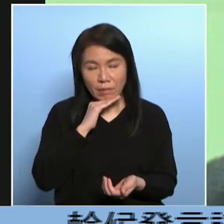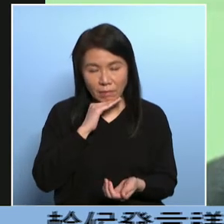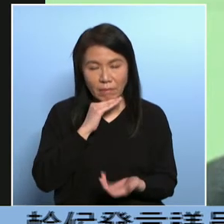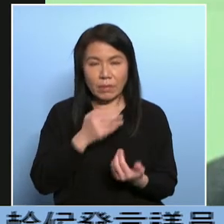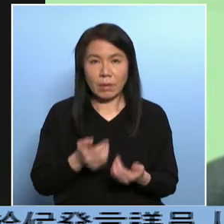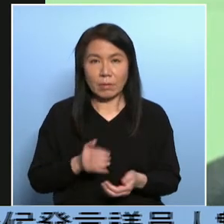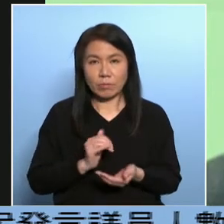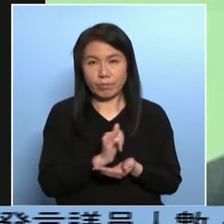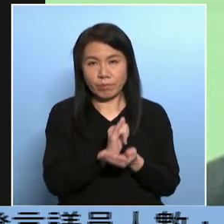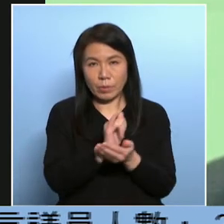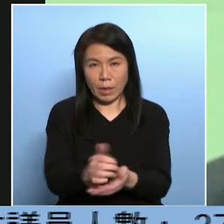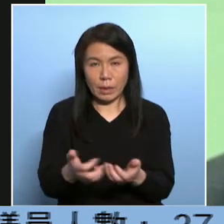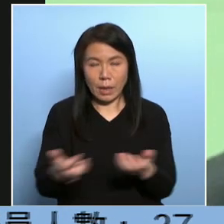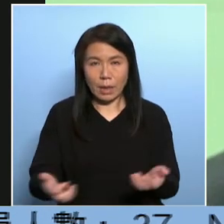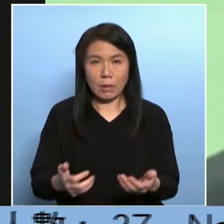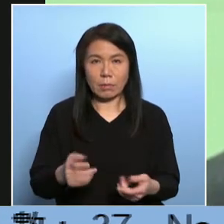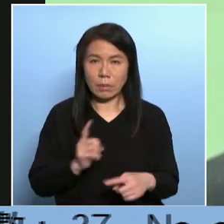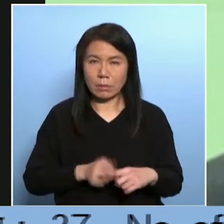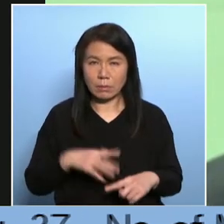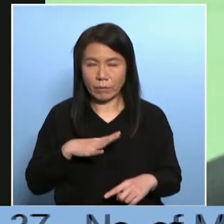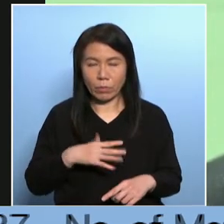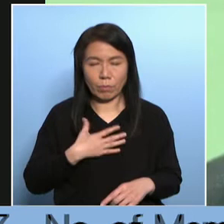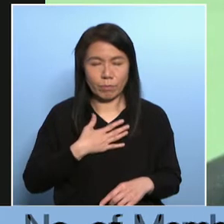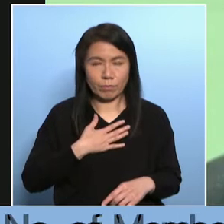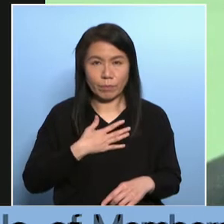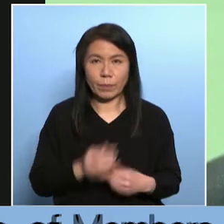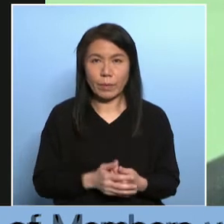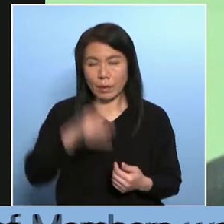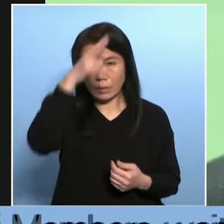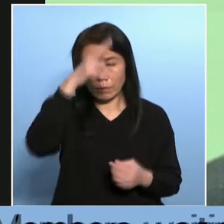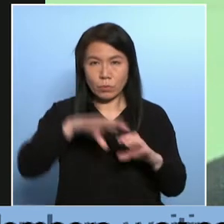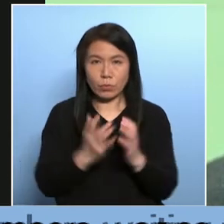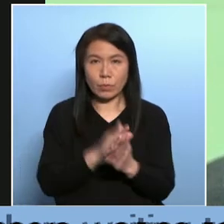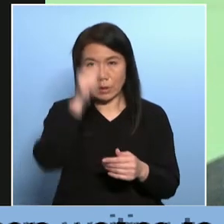12,500 people who have been confirmed infected, and they are still waiting for